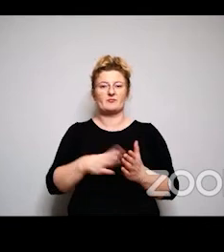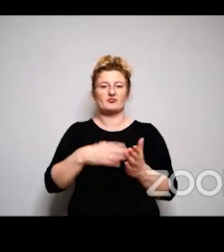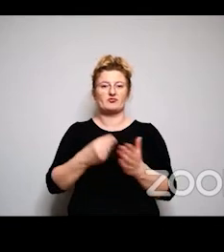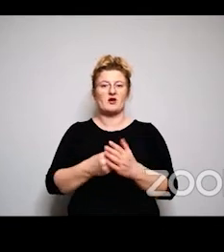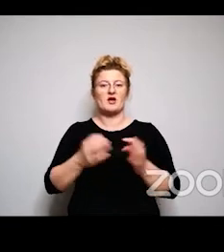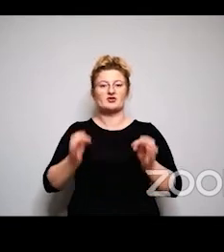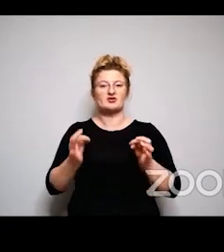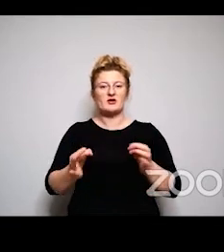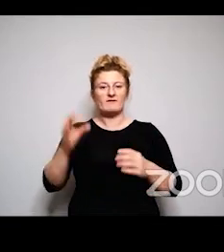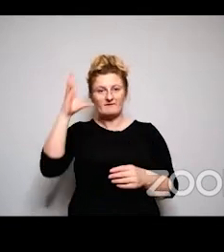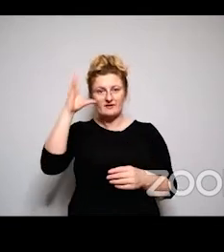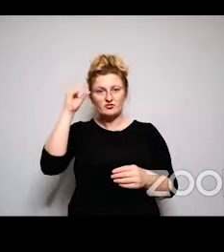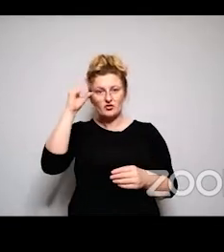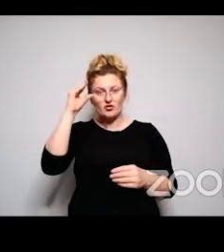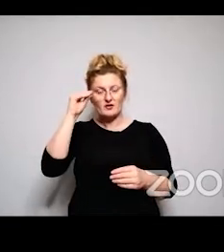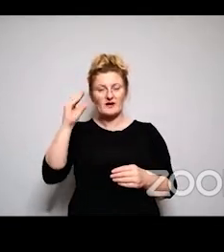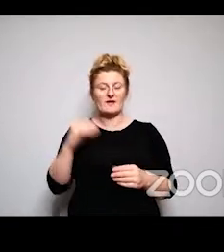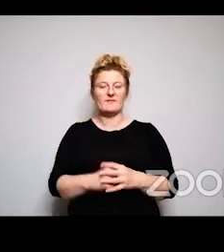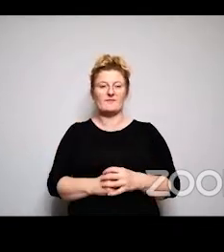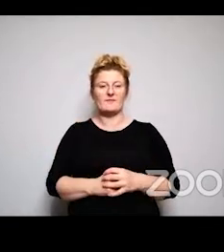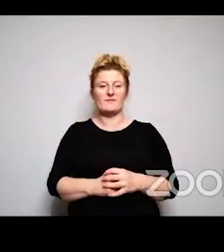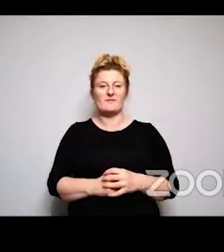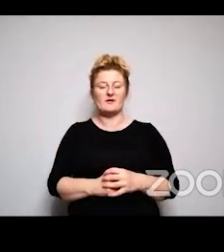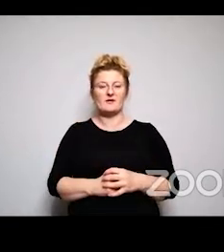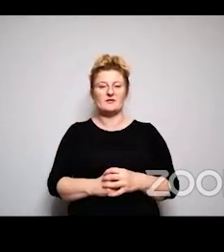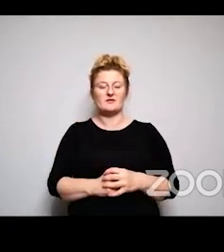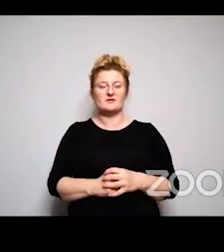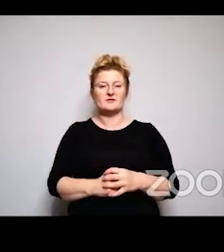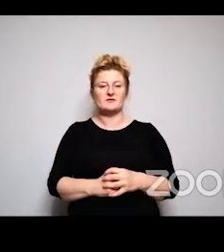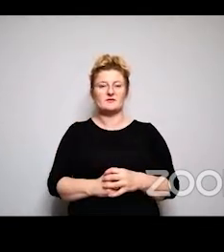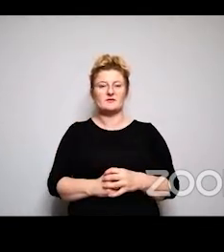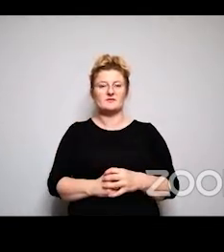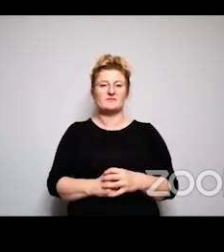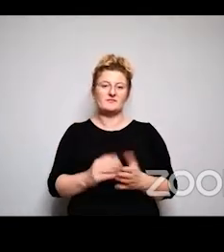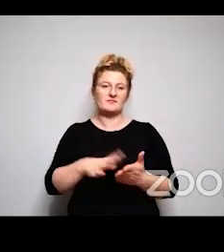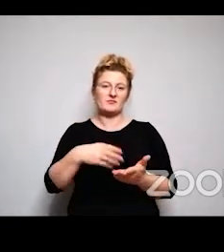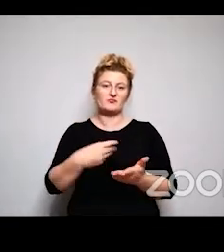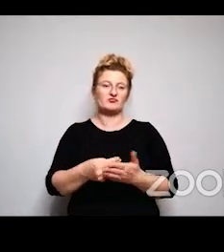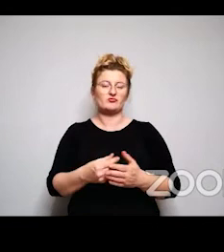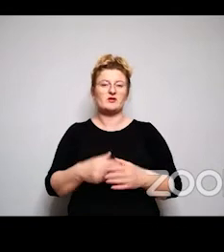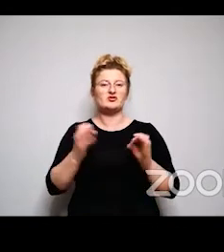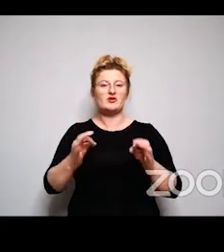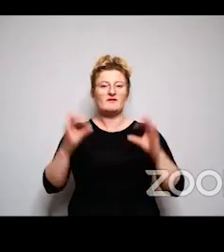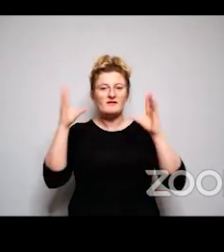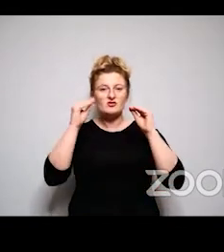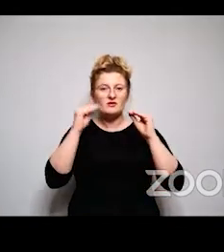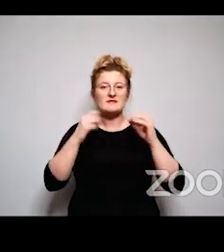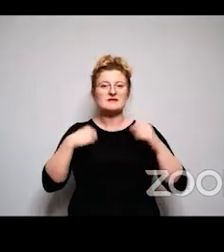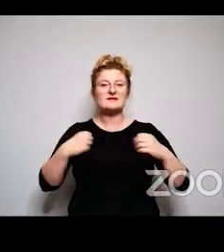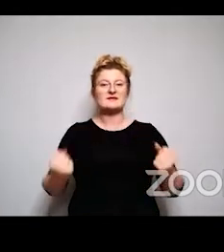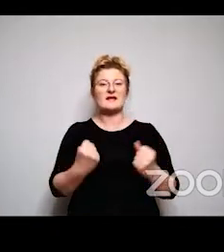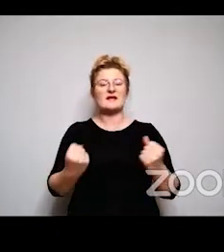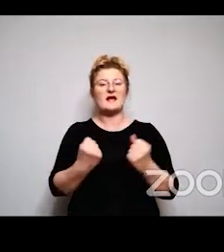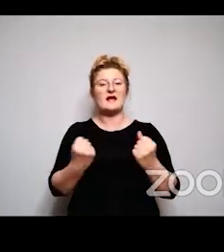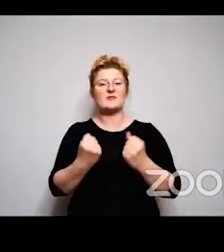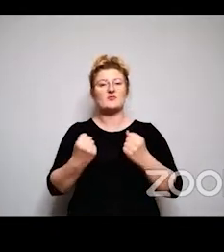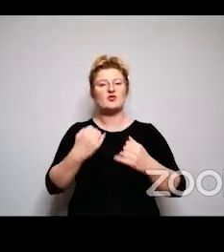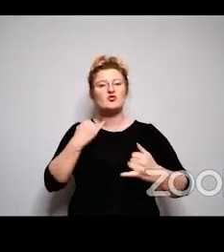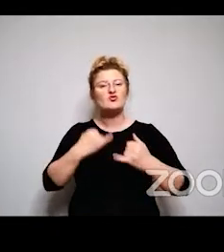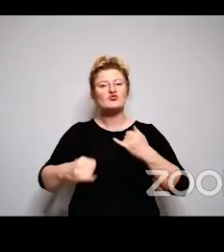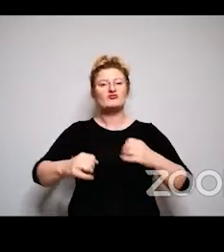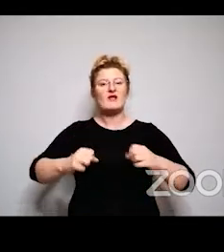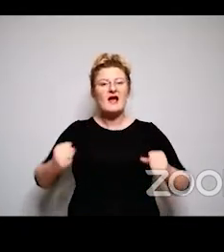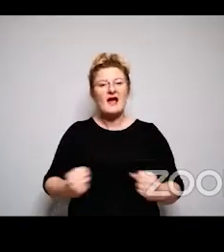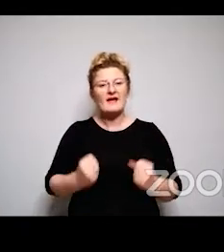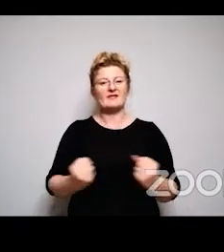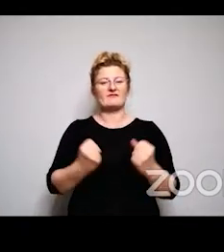watch it and take part of it. So we try to do these activities. And then we realized at the beginning, it was only moms. It was like